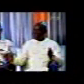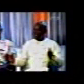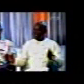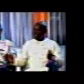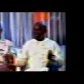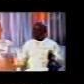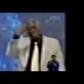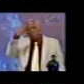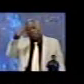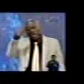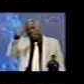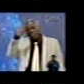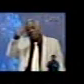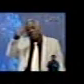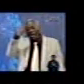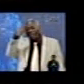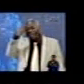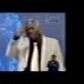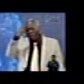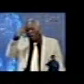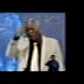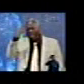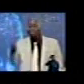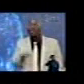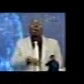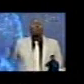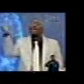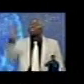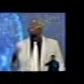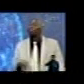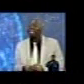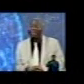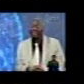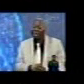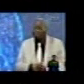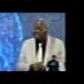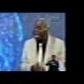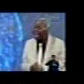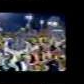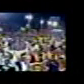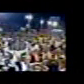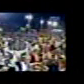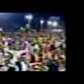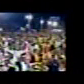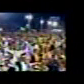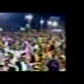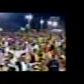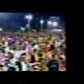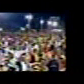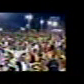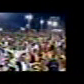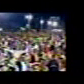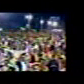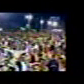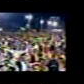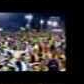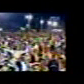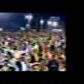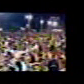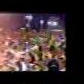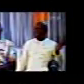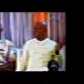heart, open my heart to your voice. In the name of Jesus Christ of Nazareth, my King, my Lord, my